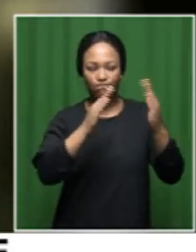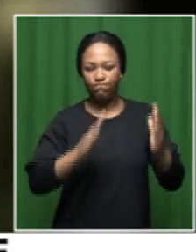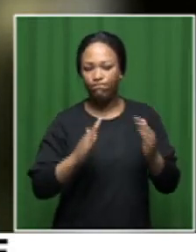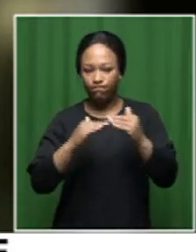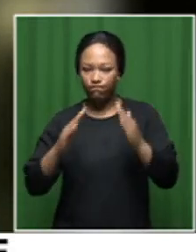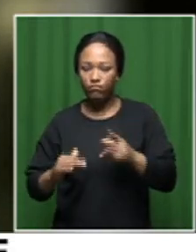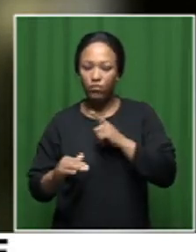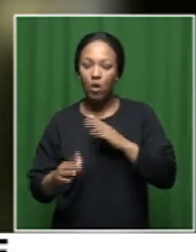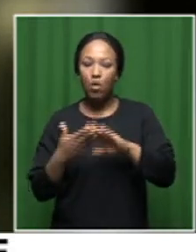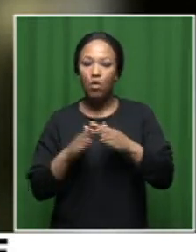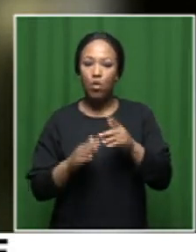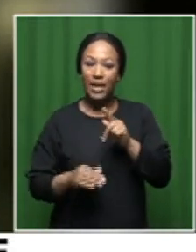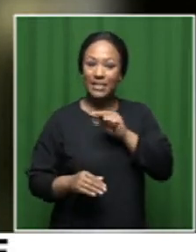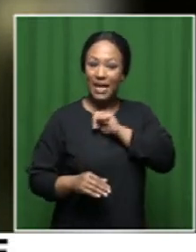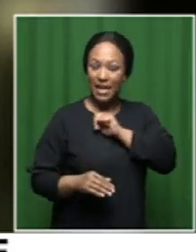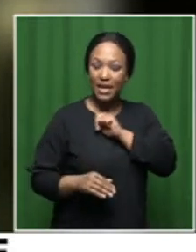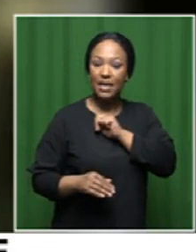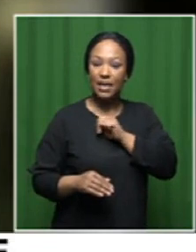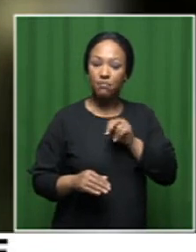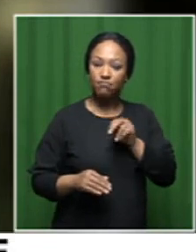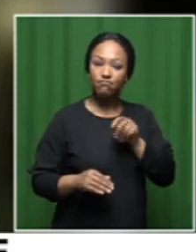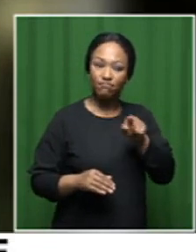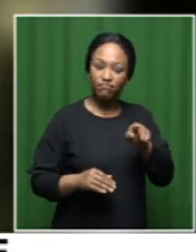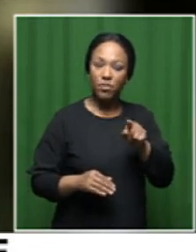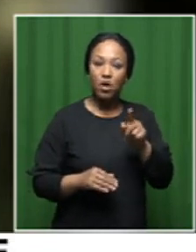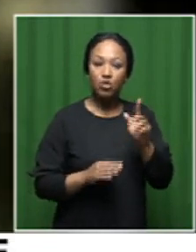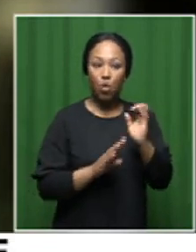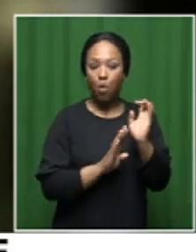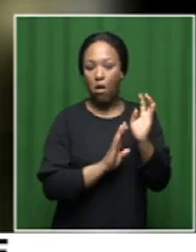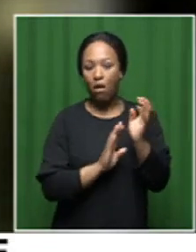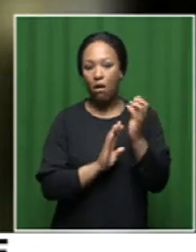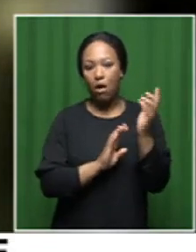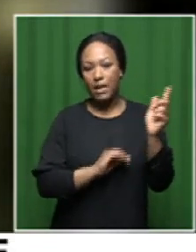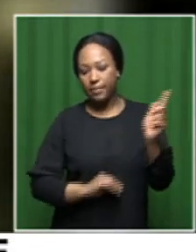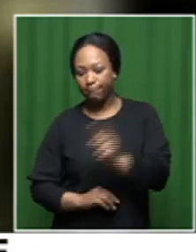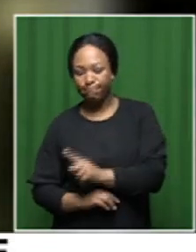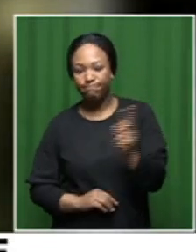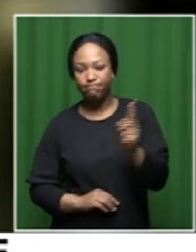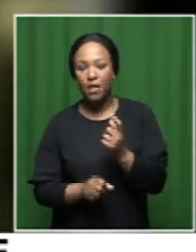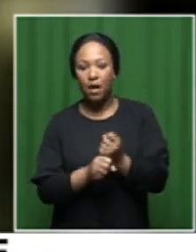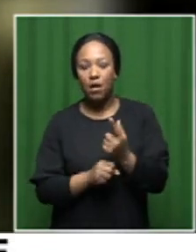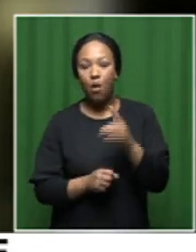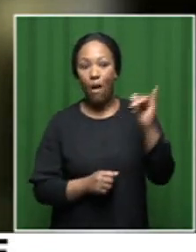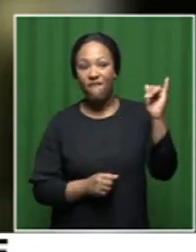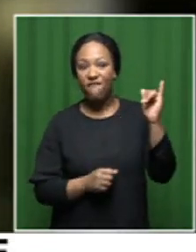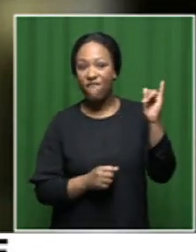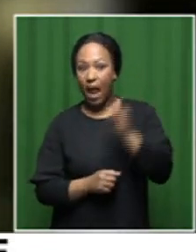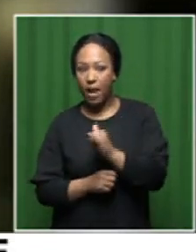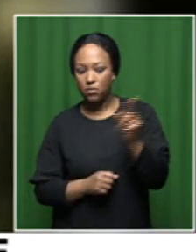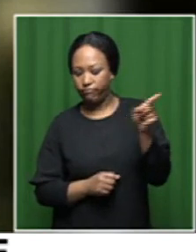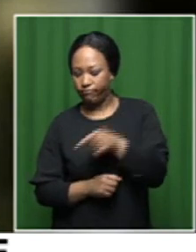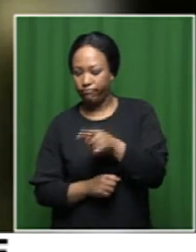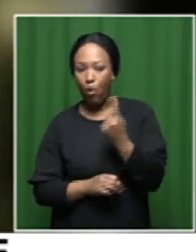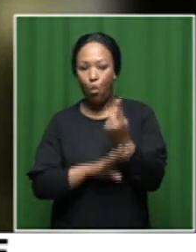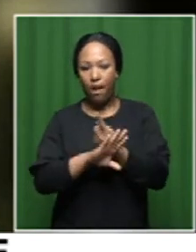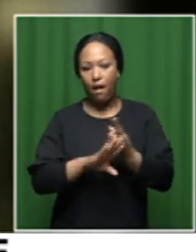commute from KZN and the north coast of KZN to Gauteng is only a 1-hour flight away. So we've seen a huge amount of demand up that north